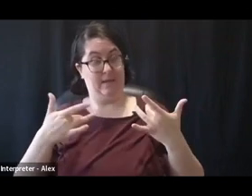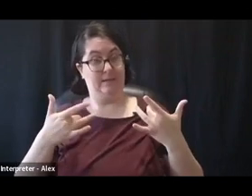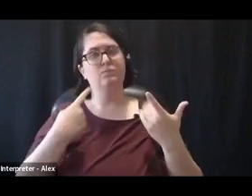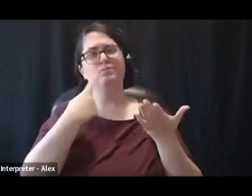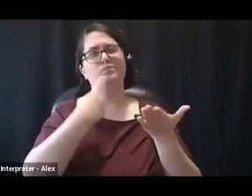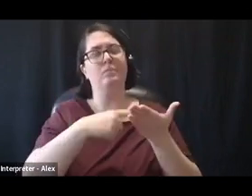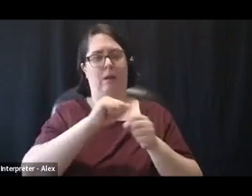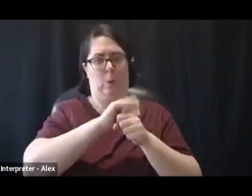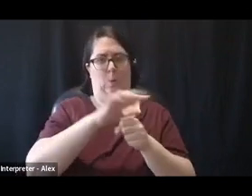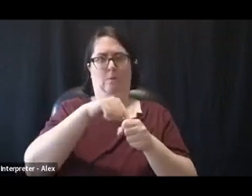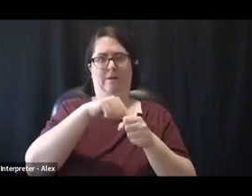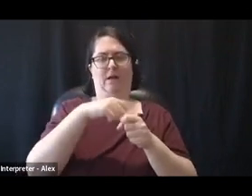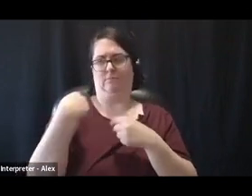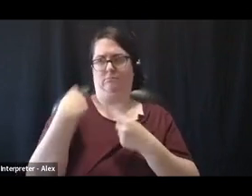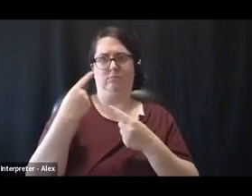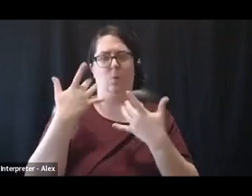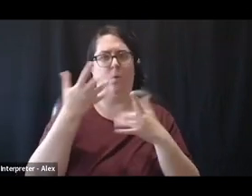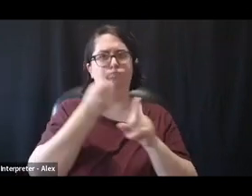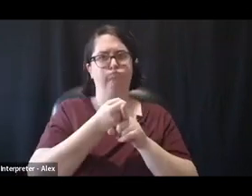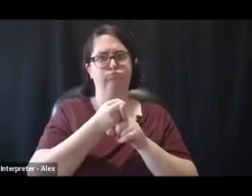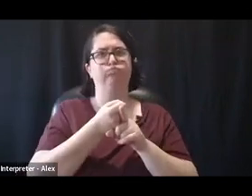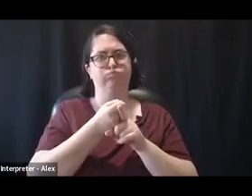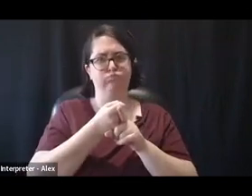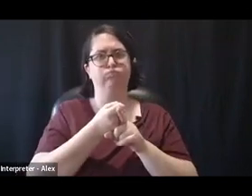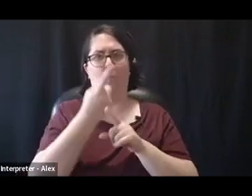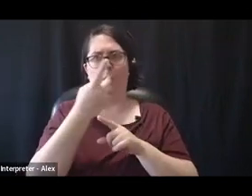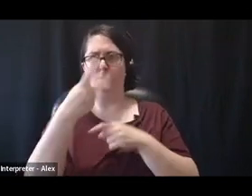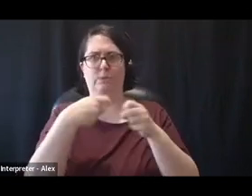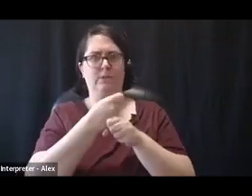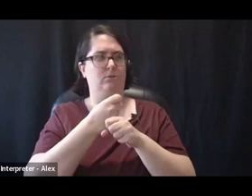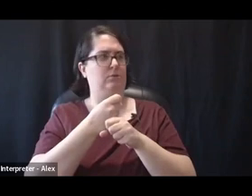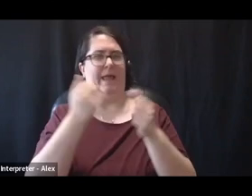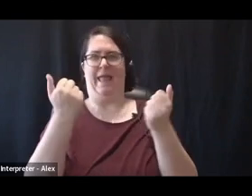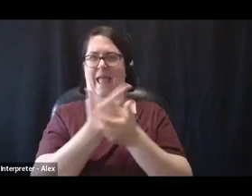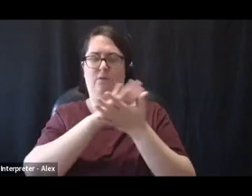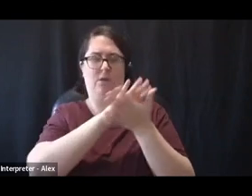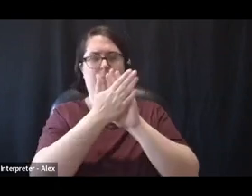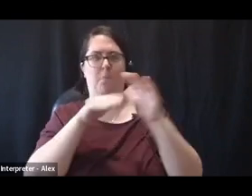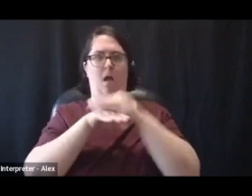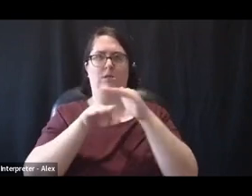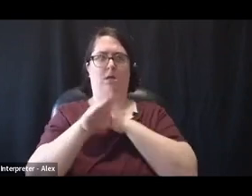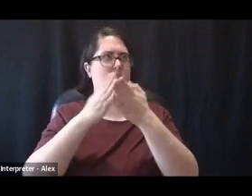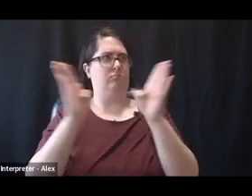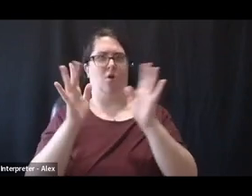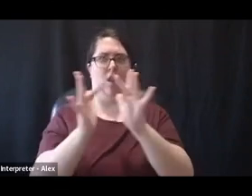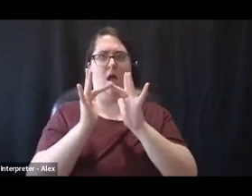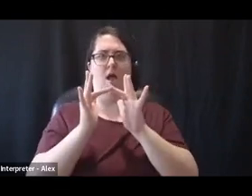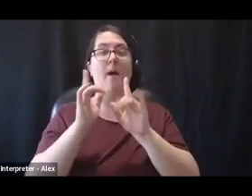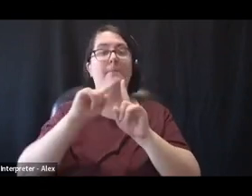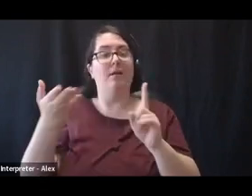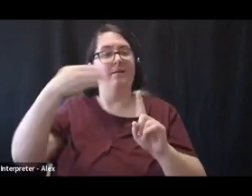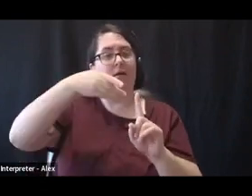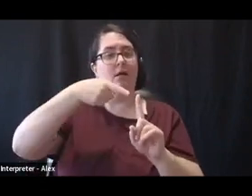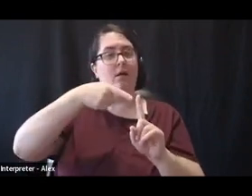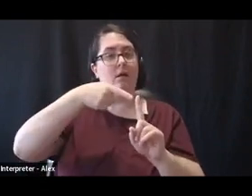the pandemic of COVID-19 brought 1 or 2 years of very accessible media online, but the main focus was to bring art